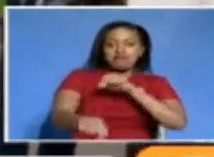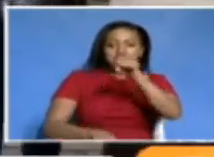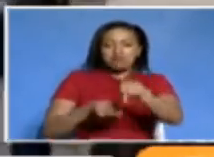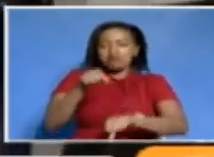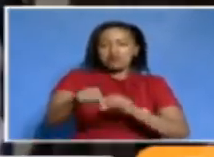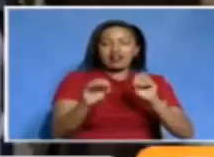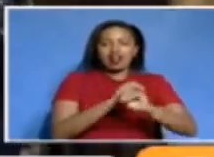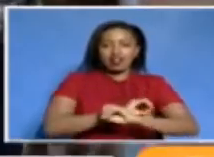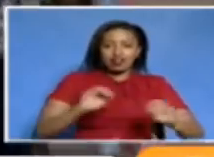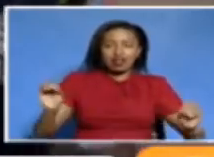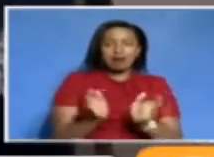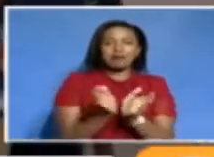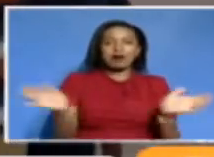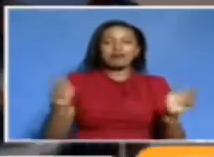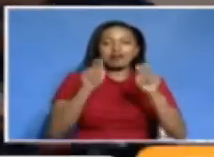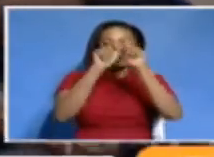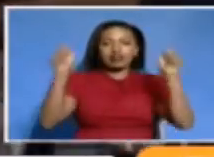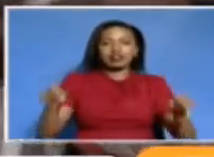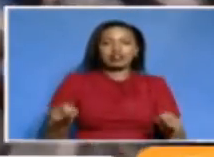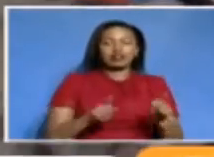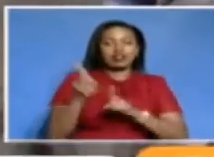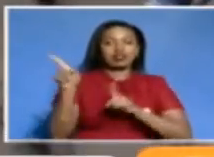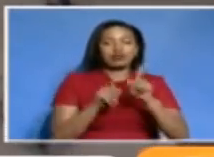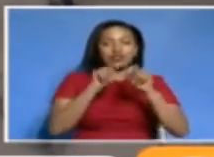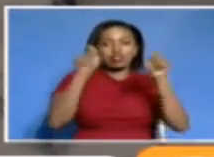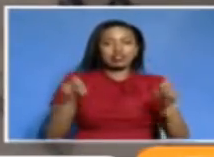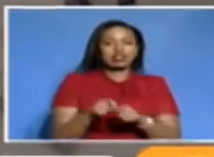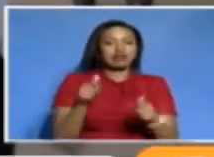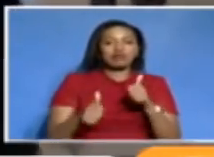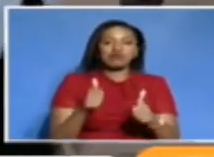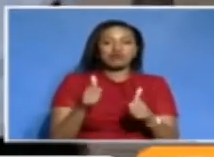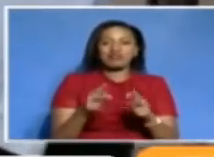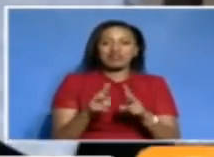public transport system that leaves little to be desired.